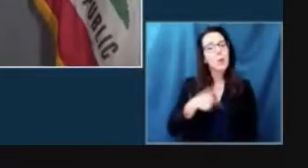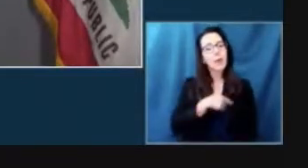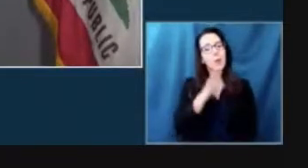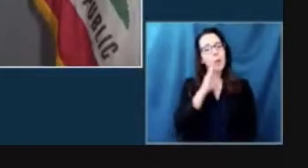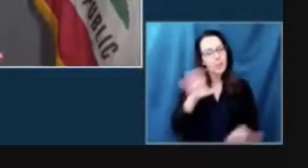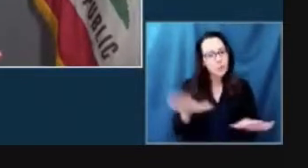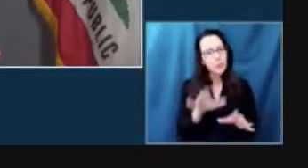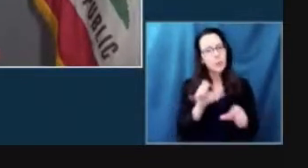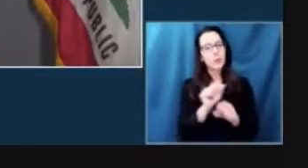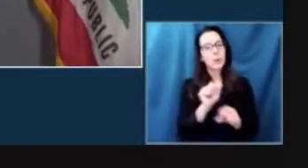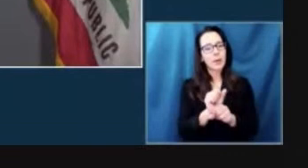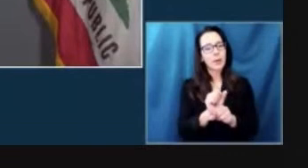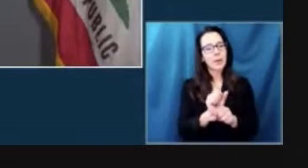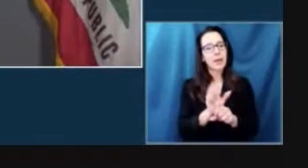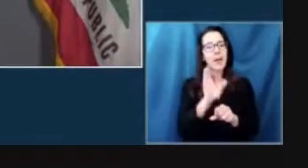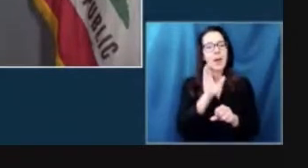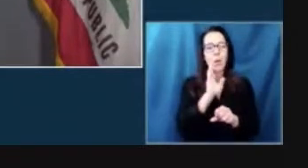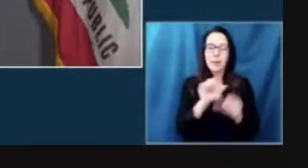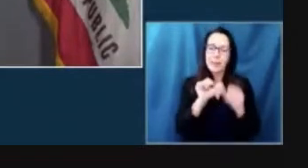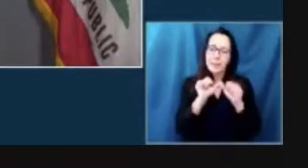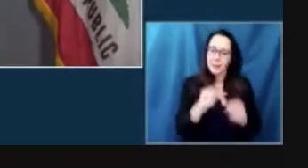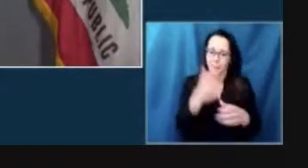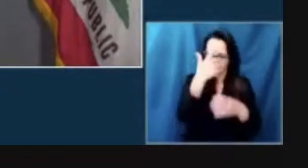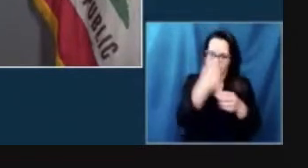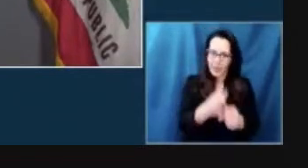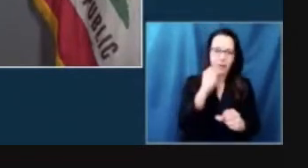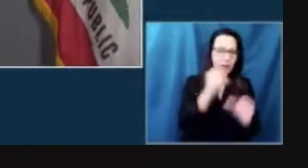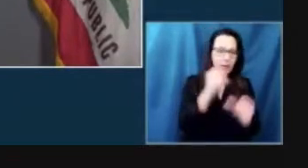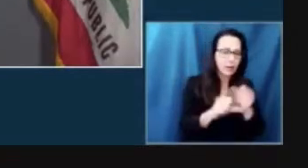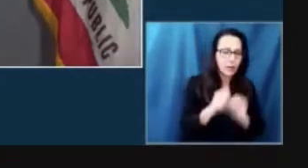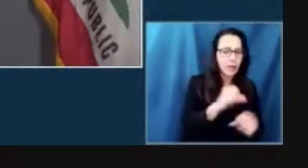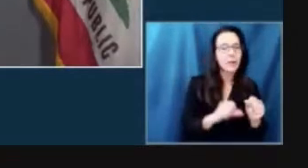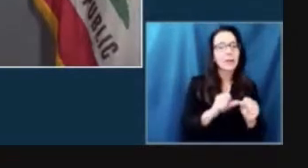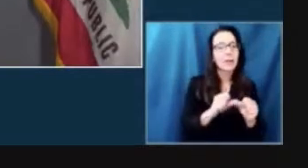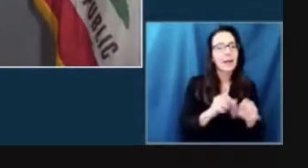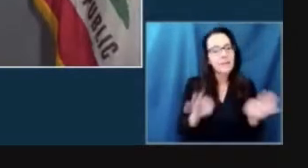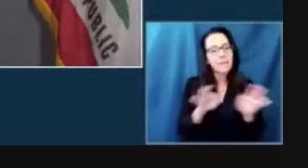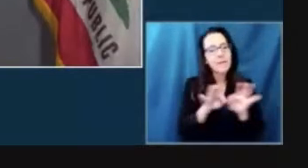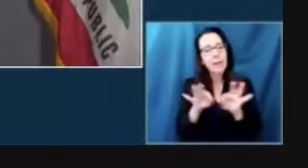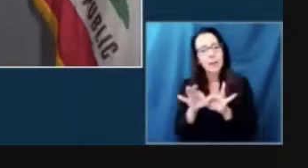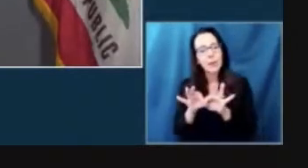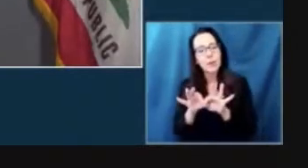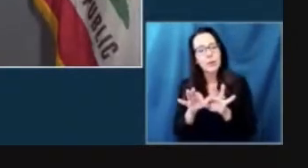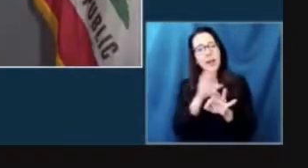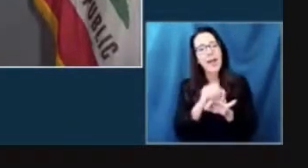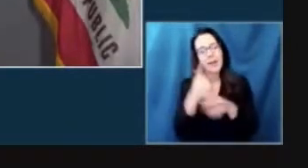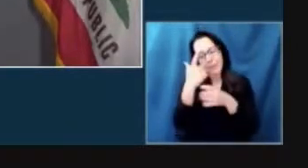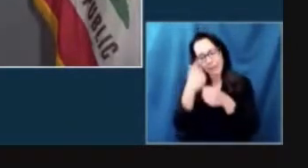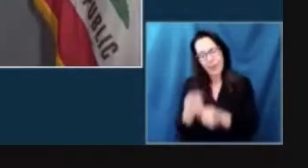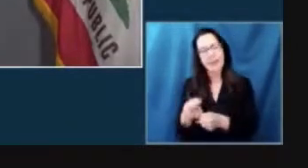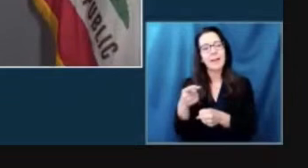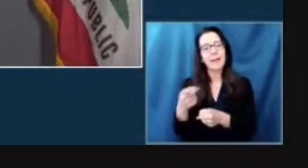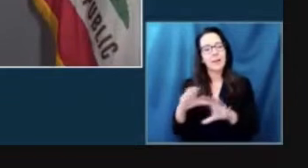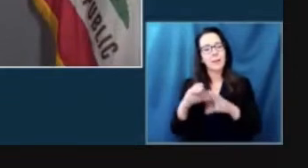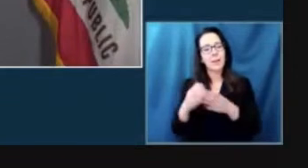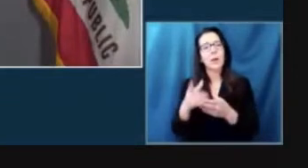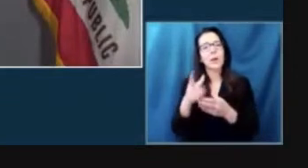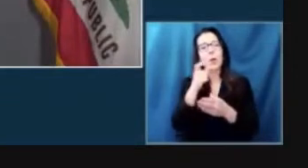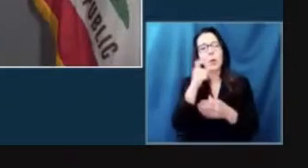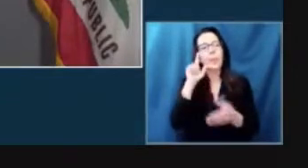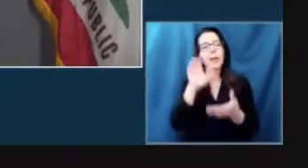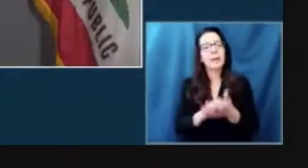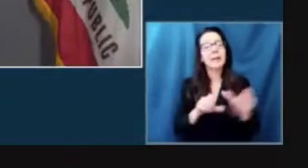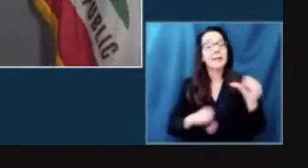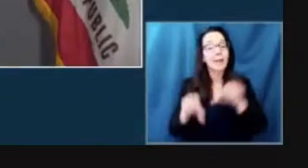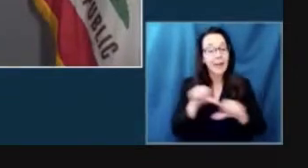faith in each other, in our values, and in the party that believes in science, justice, and equity. The